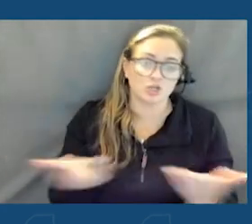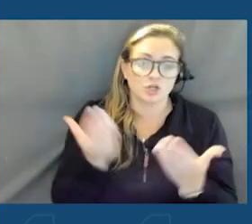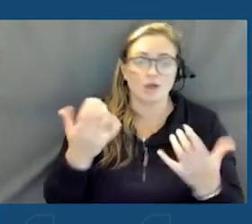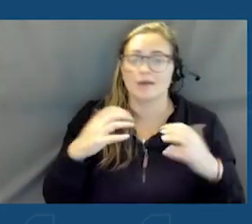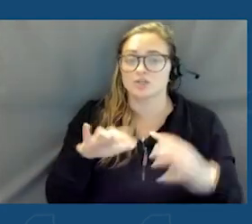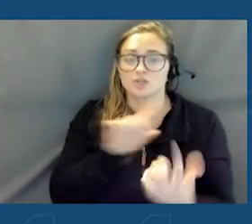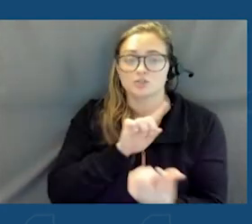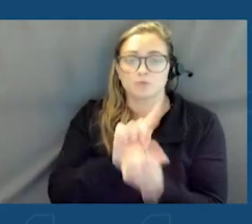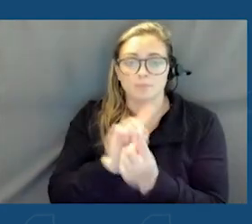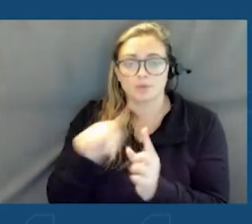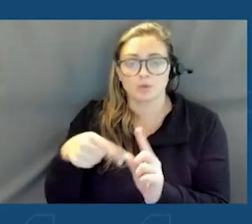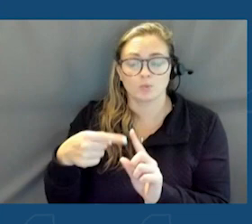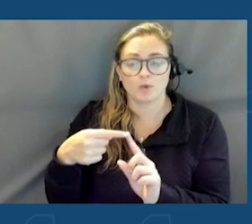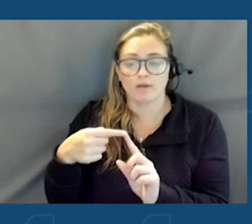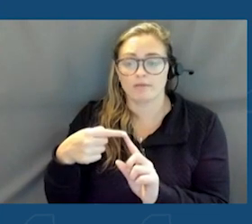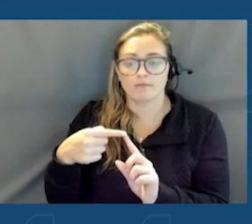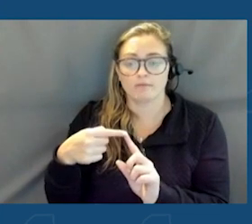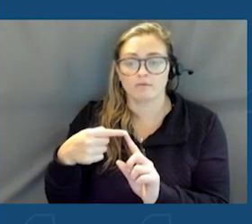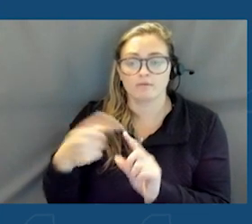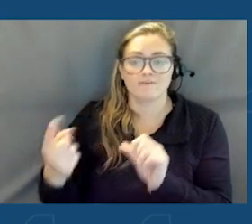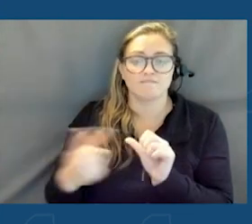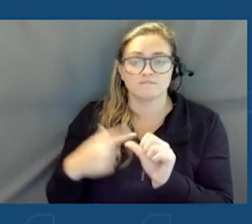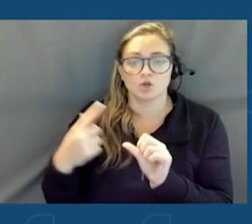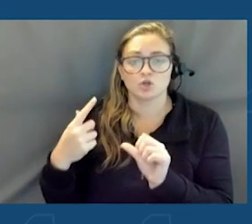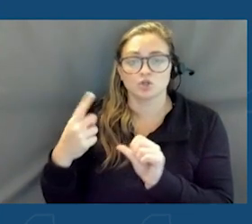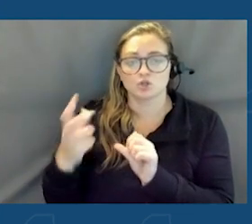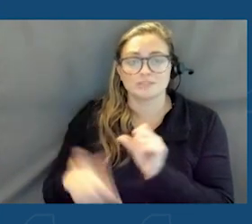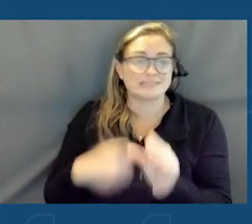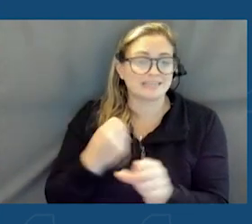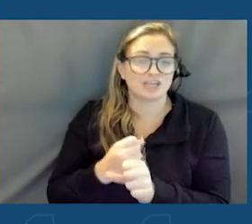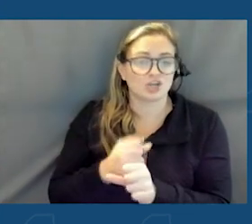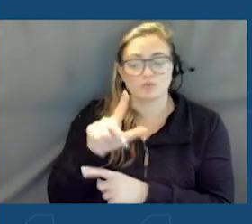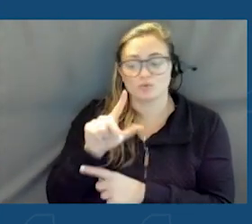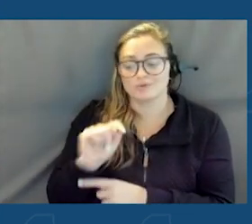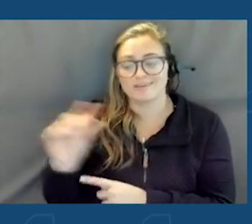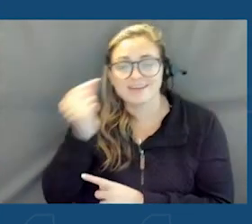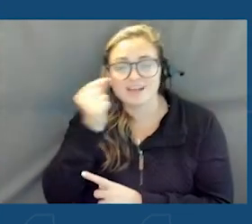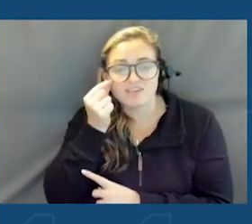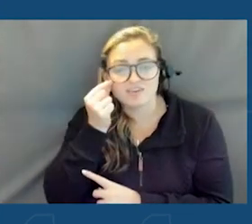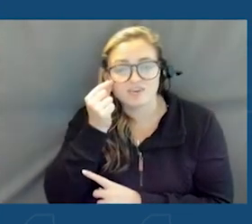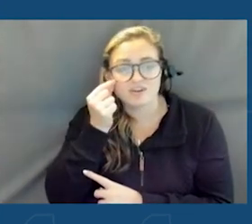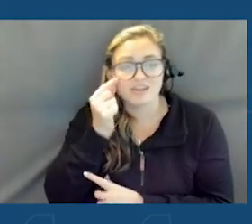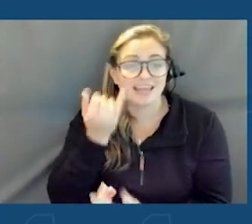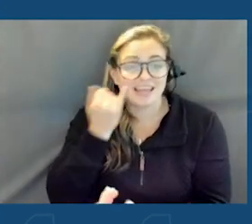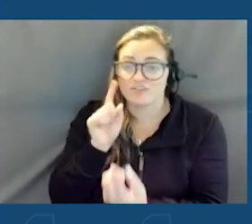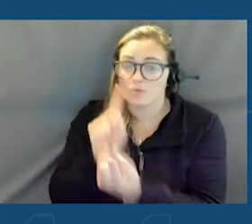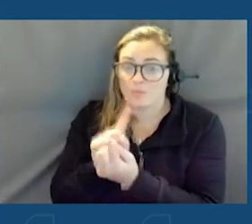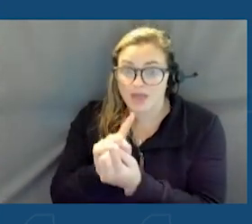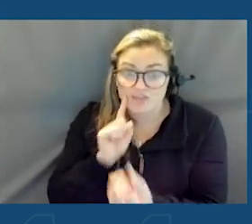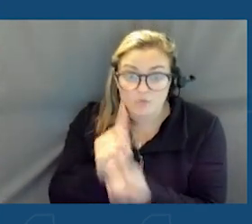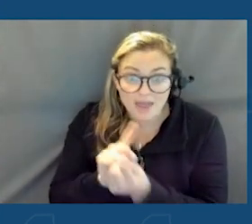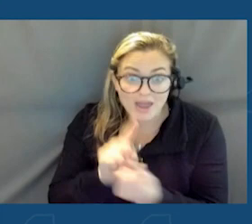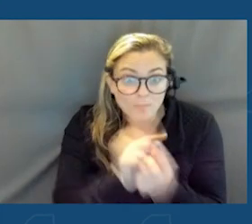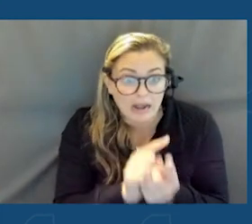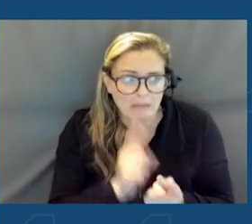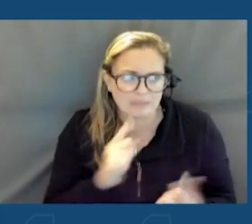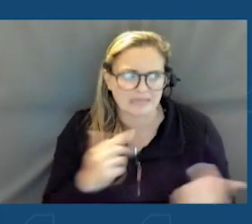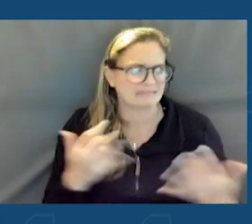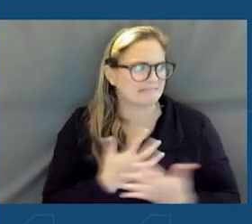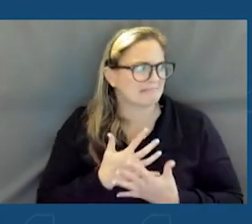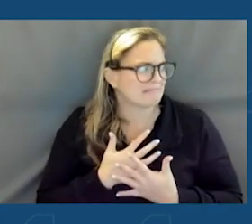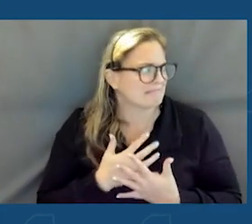when I was a first year or two being lieutenant governor. And everyone says, have you met Marylou? I'm like, I'm intimidated. Like, Marylou?